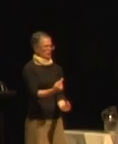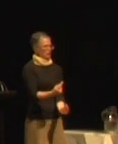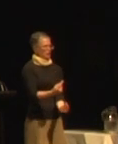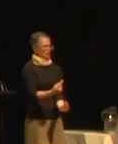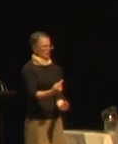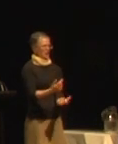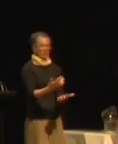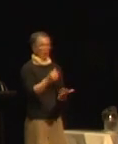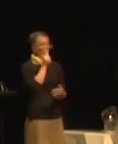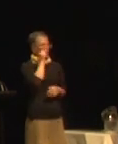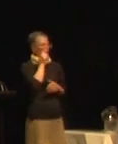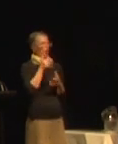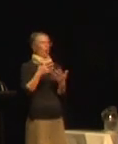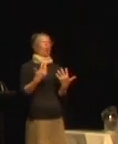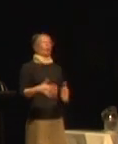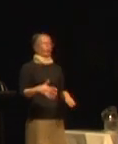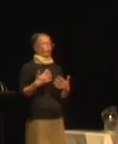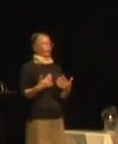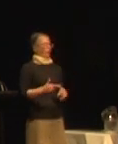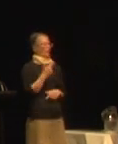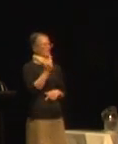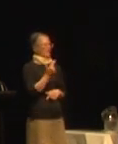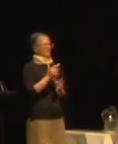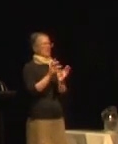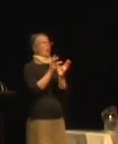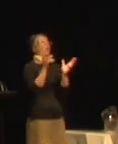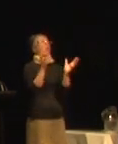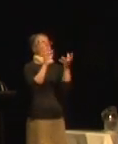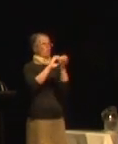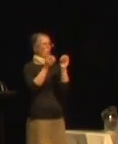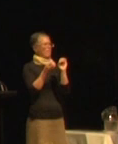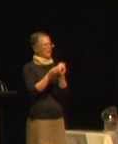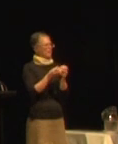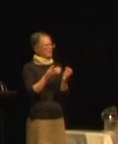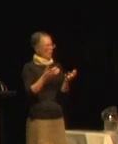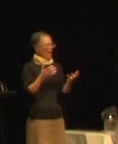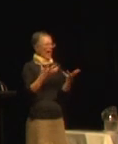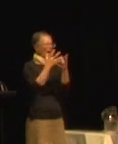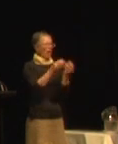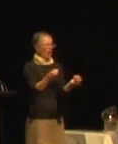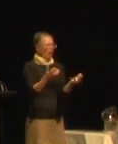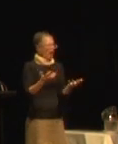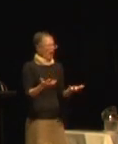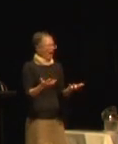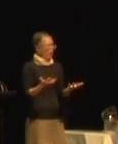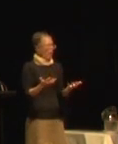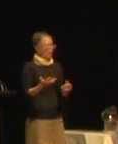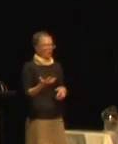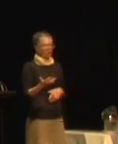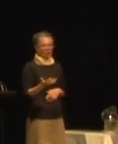graph, where the architects of engagement, museum curators,